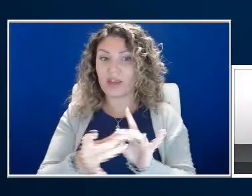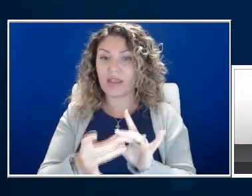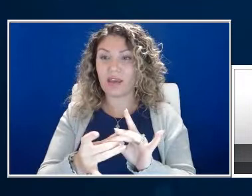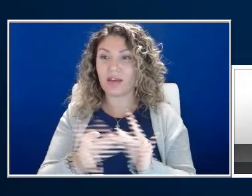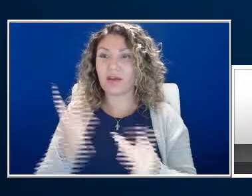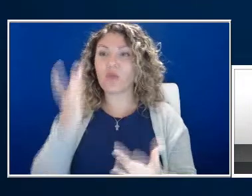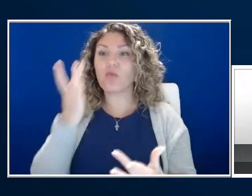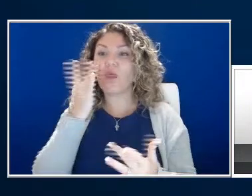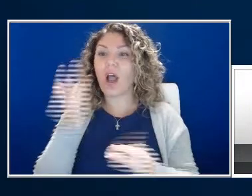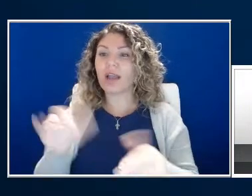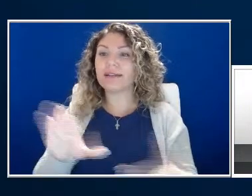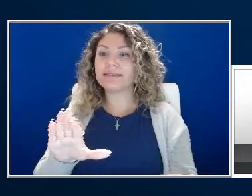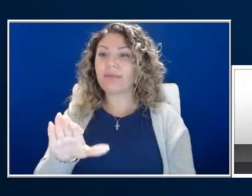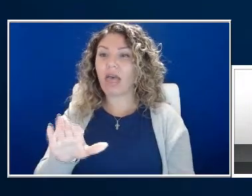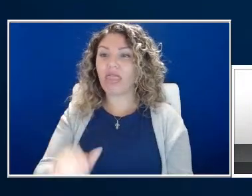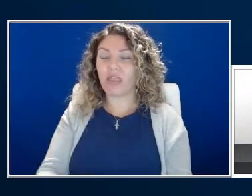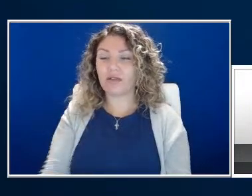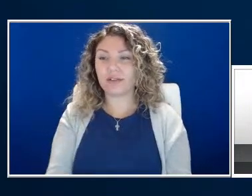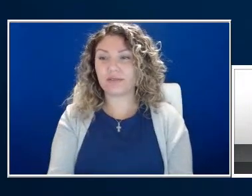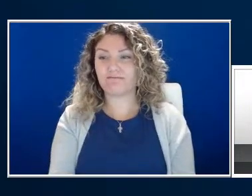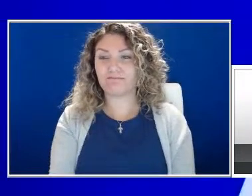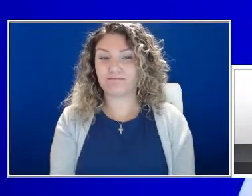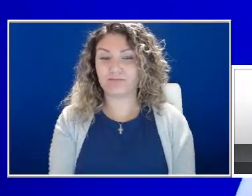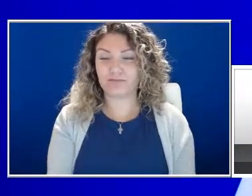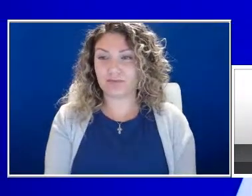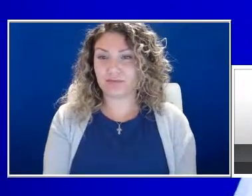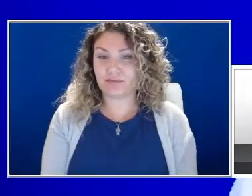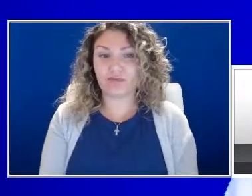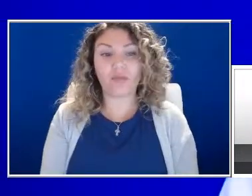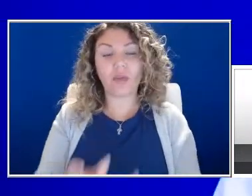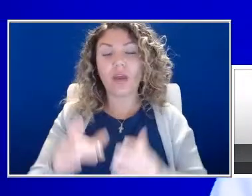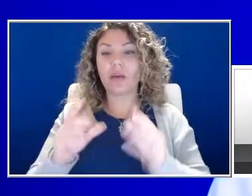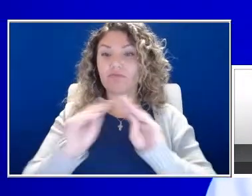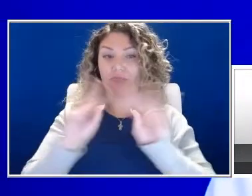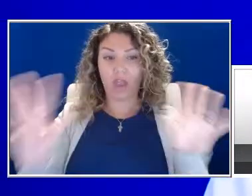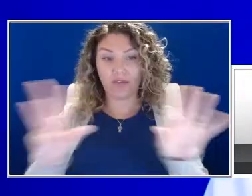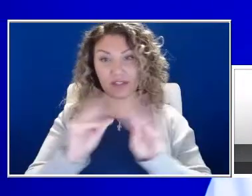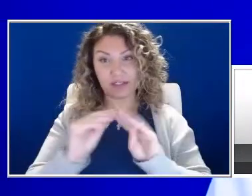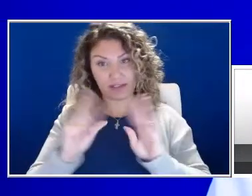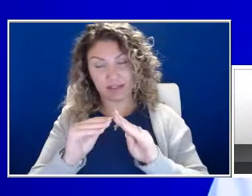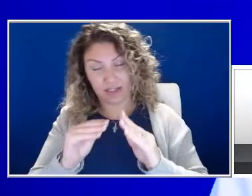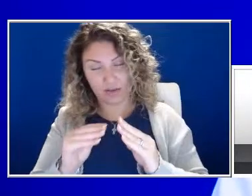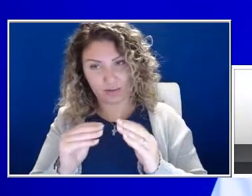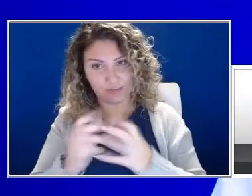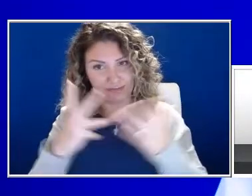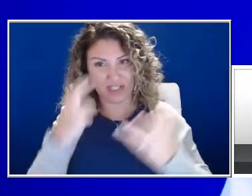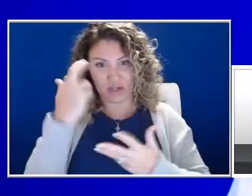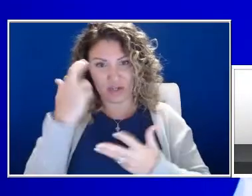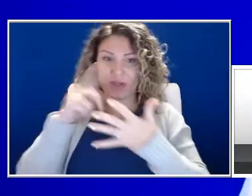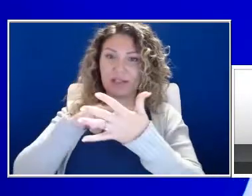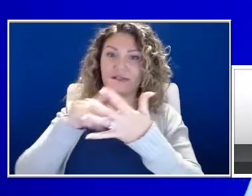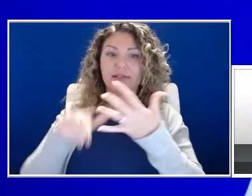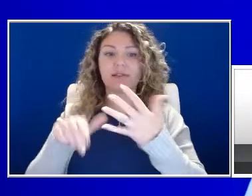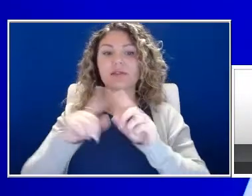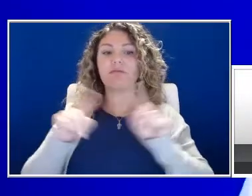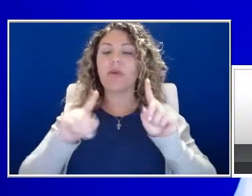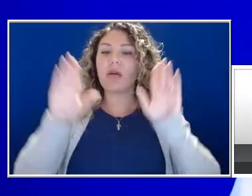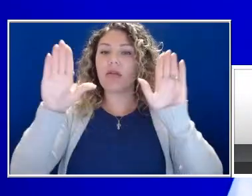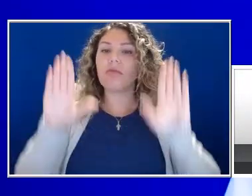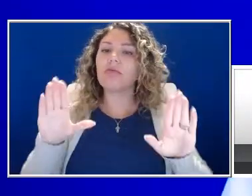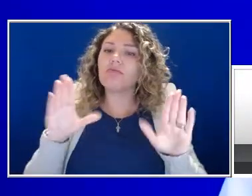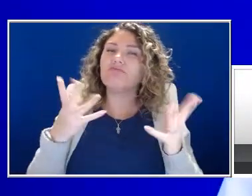deaths? What do we attribute those to? I mean, obviously it is multifactorial, but the greatest part of that is going to